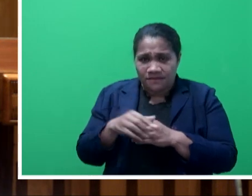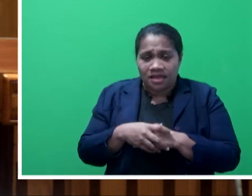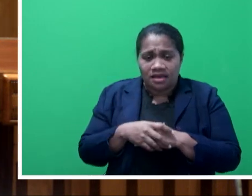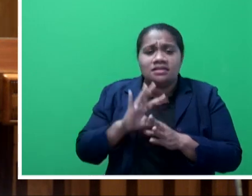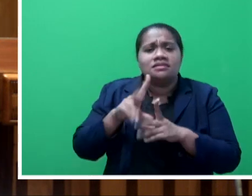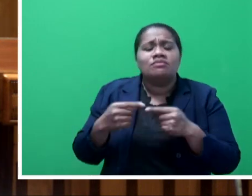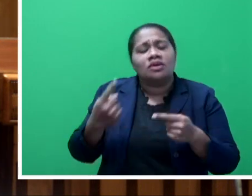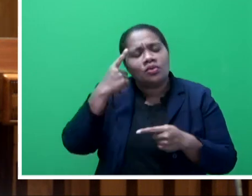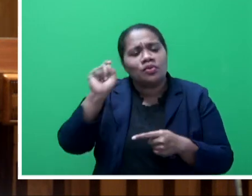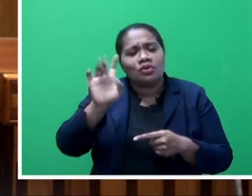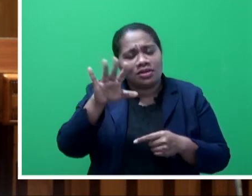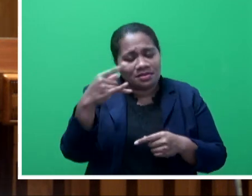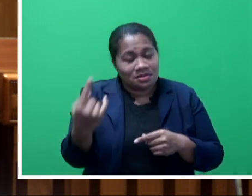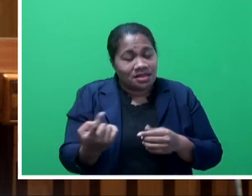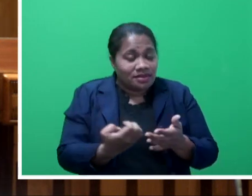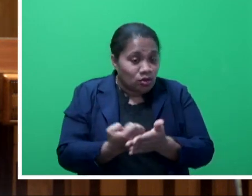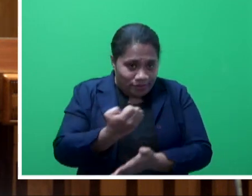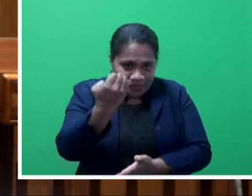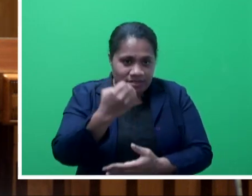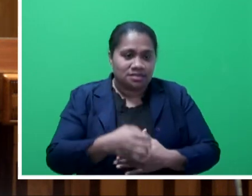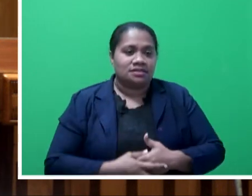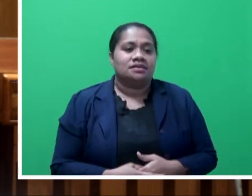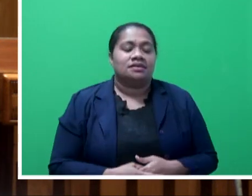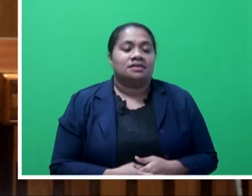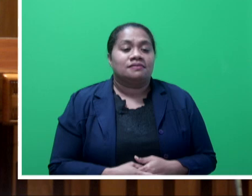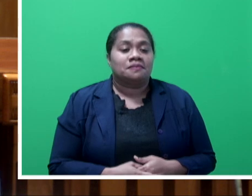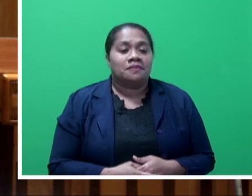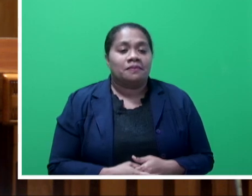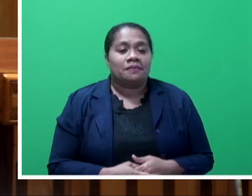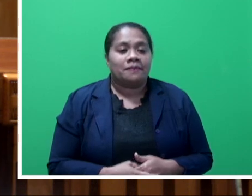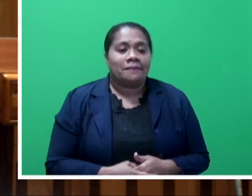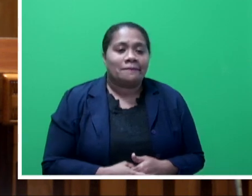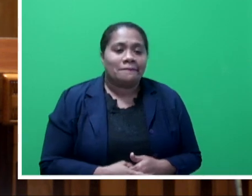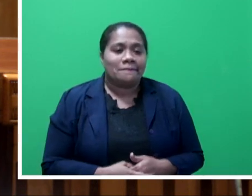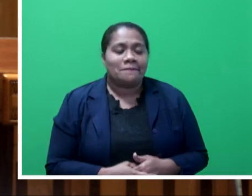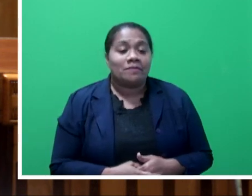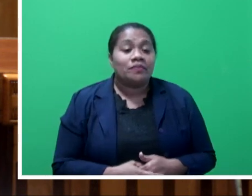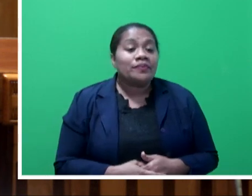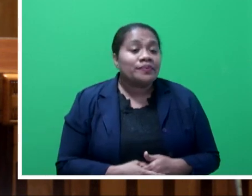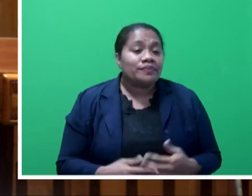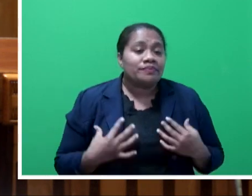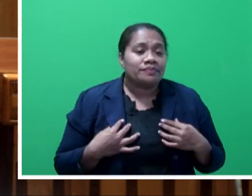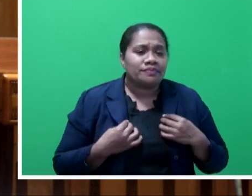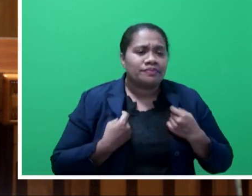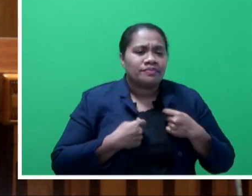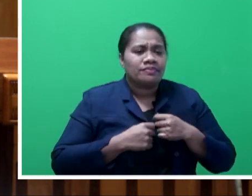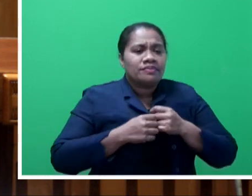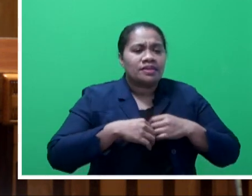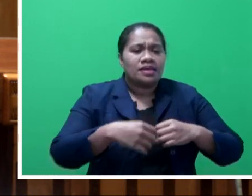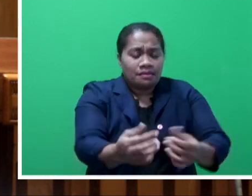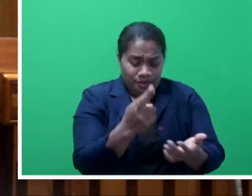an economist. Mr. Speaker, sir, the reality is that we have somebody